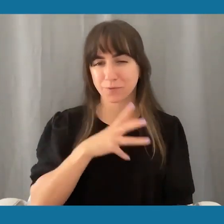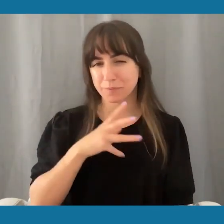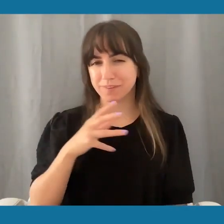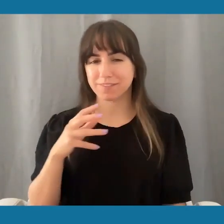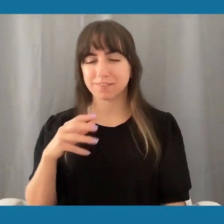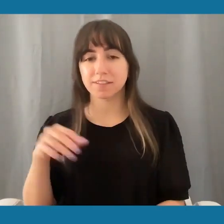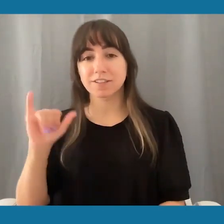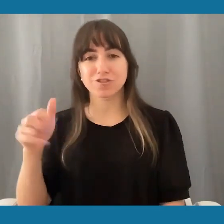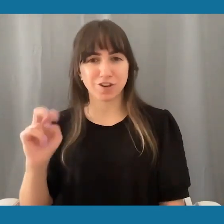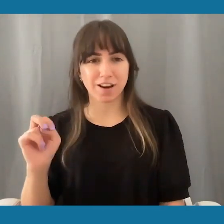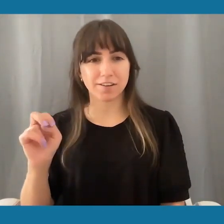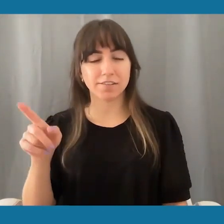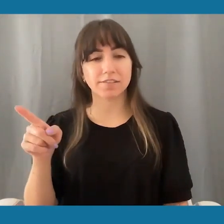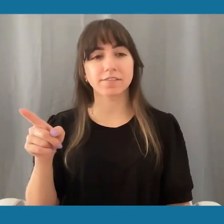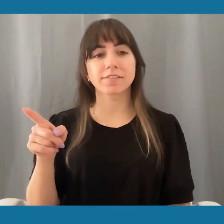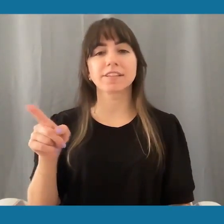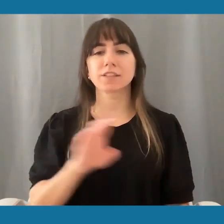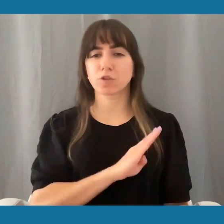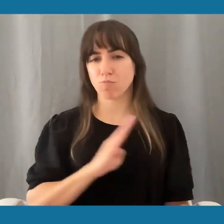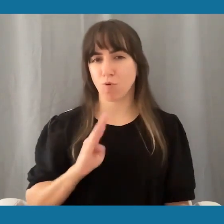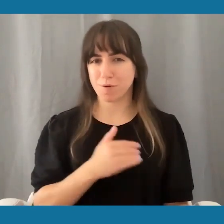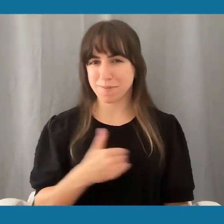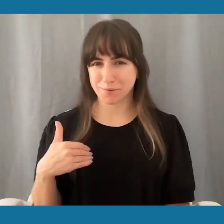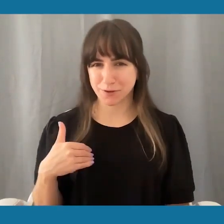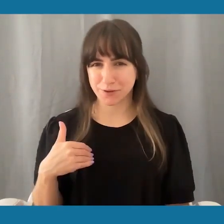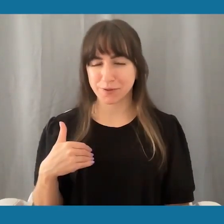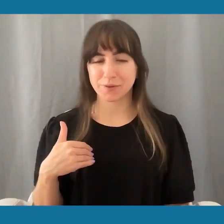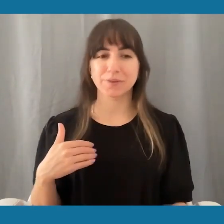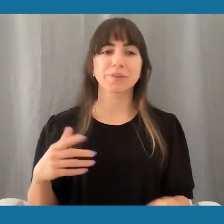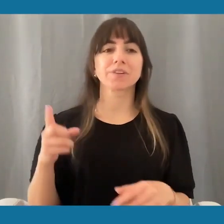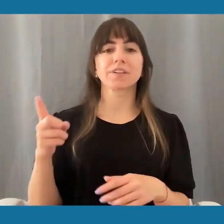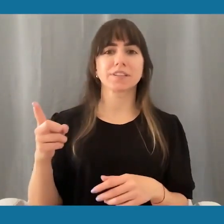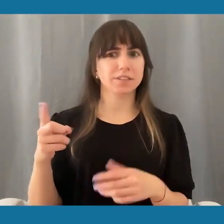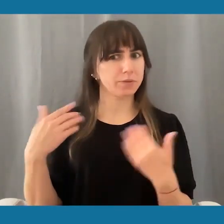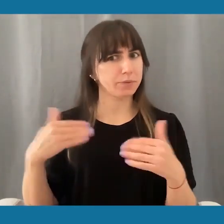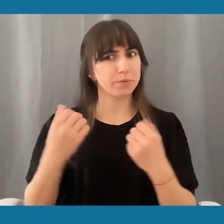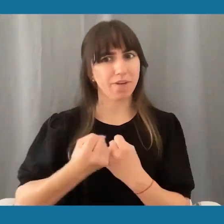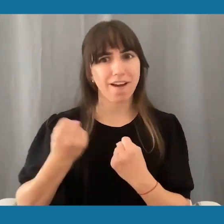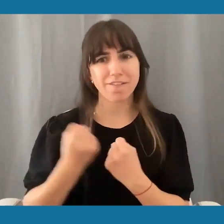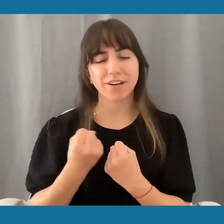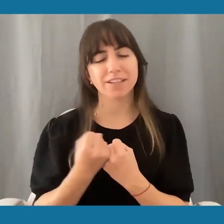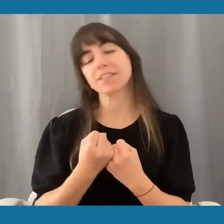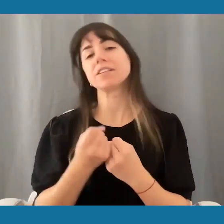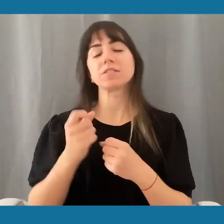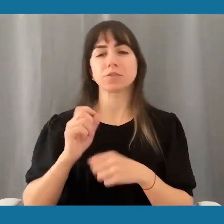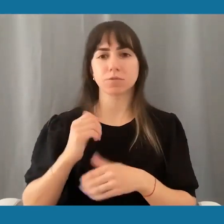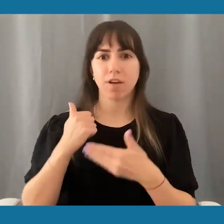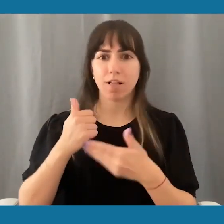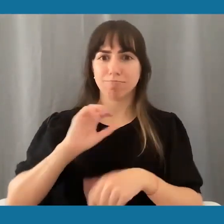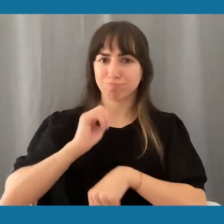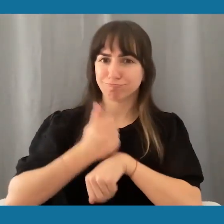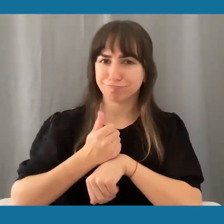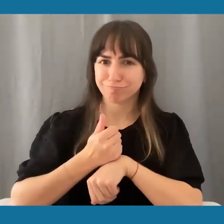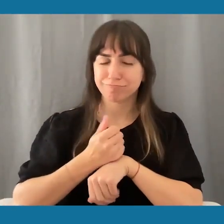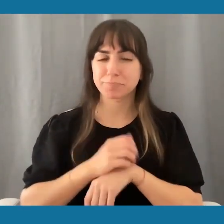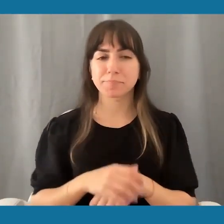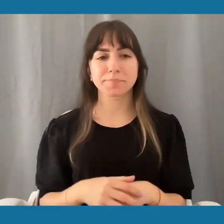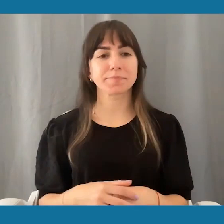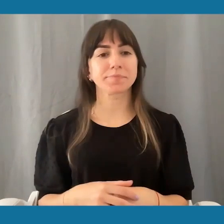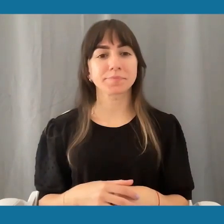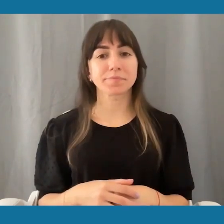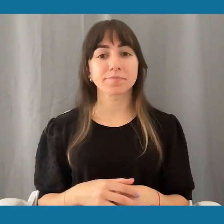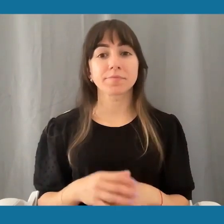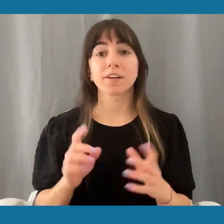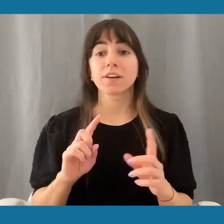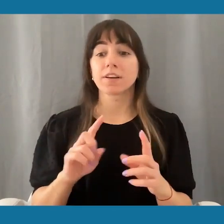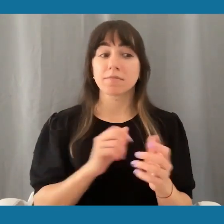was one of the key advocates to make this a possibility. But when it did pass, it actually opened the doors for a lot of